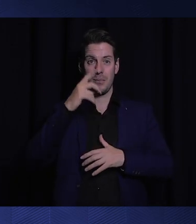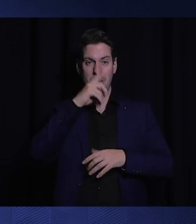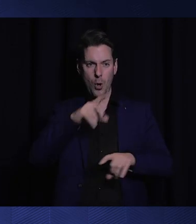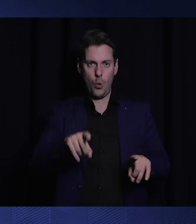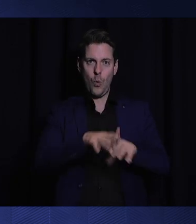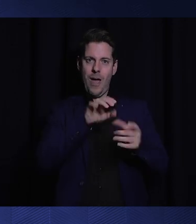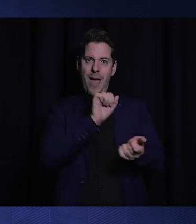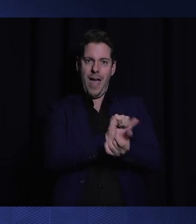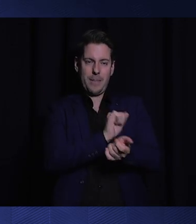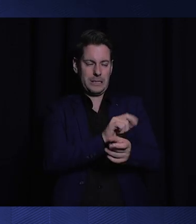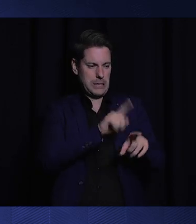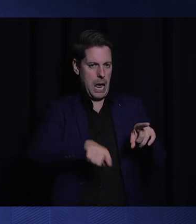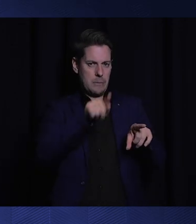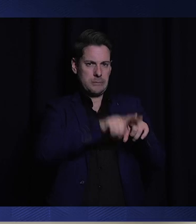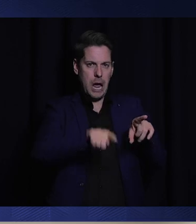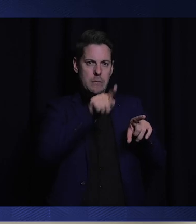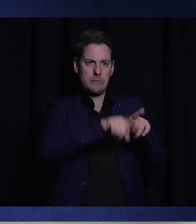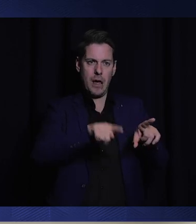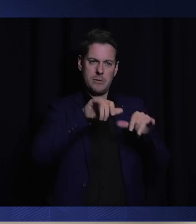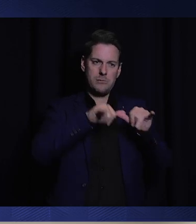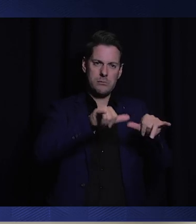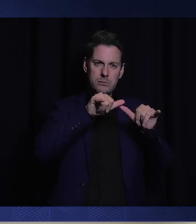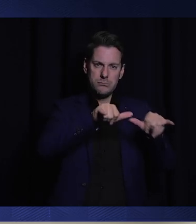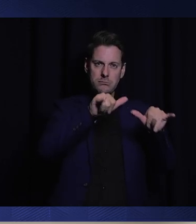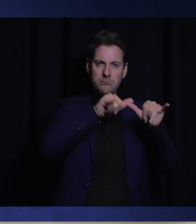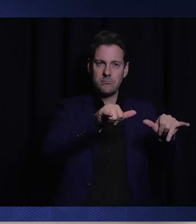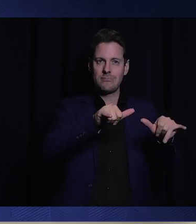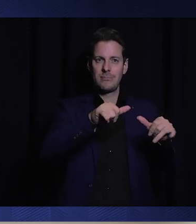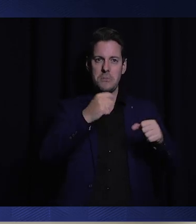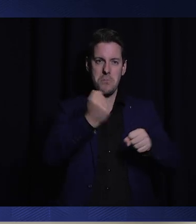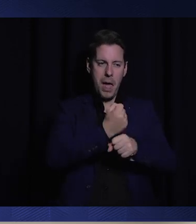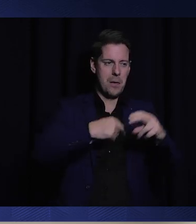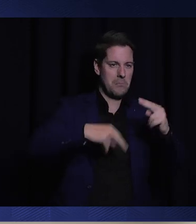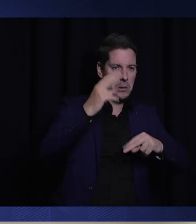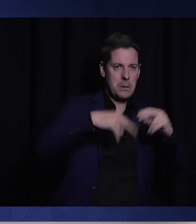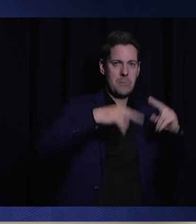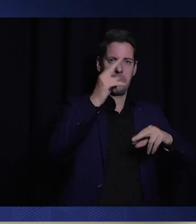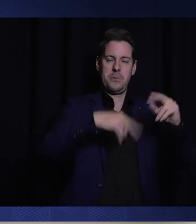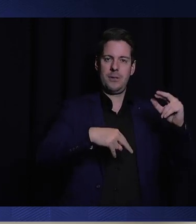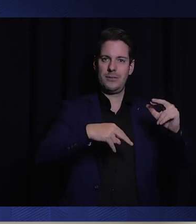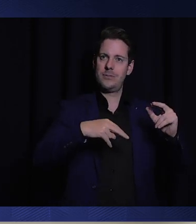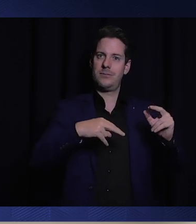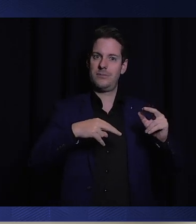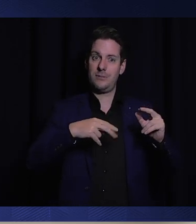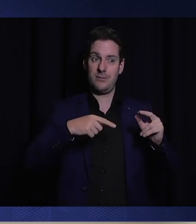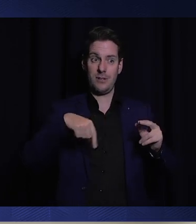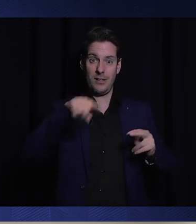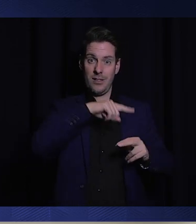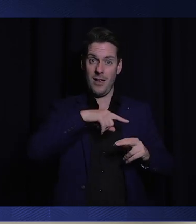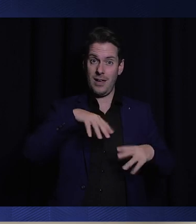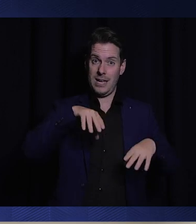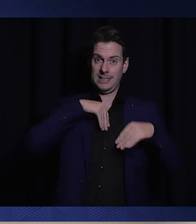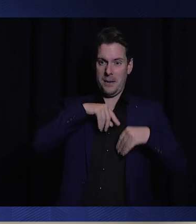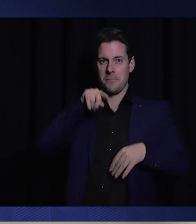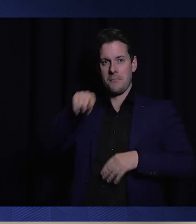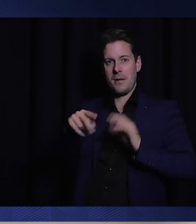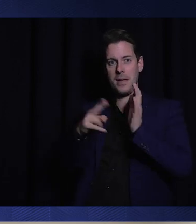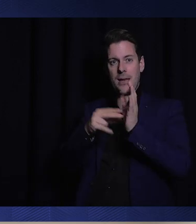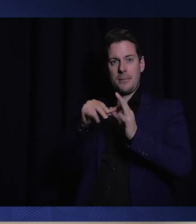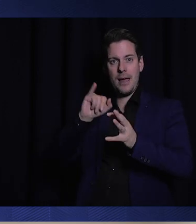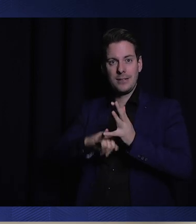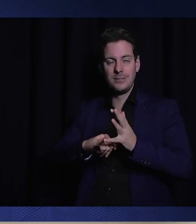Thank you, Dr. Lu. We got a couple of questions here on our app, so I'll just read them out and pass them on to our